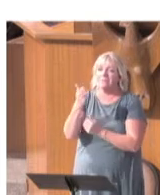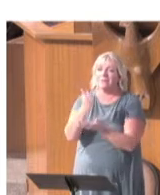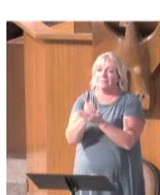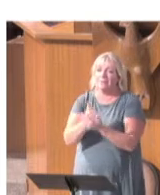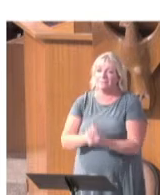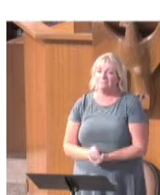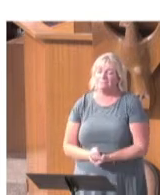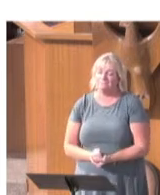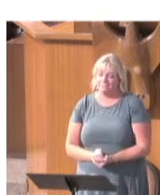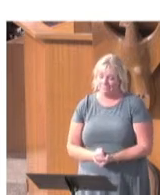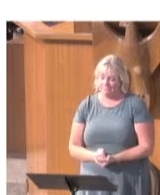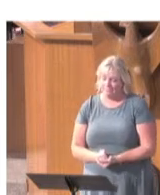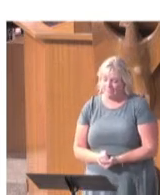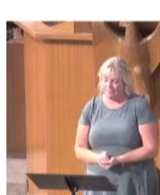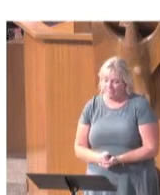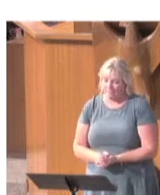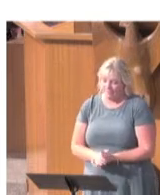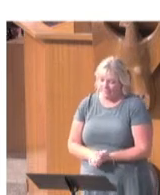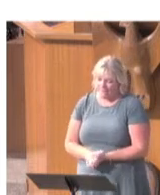Amen.